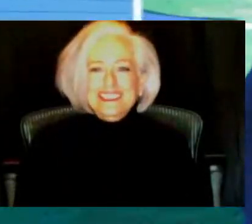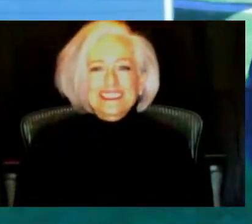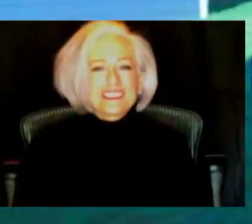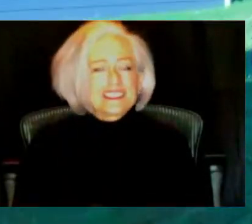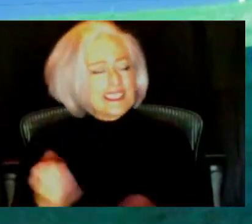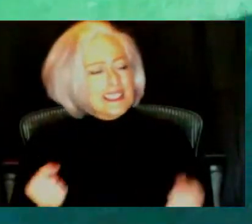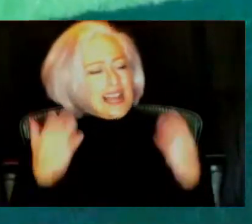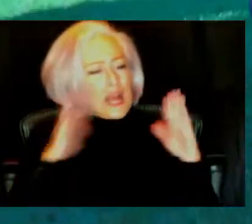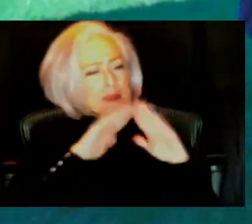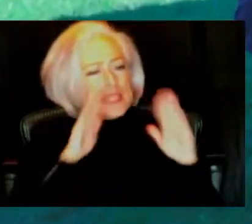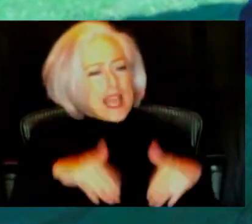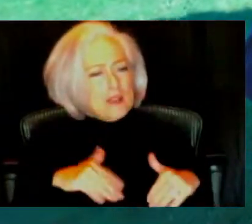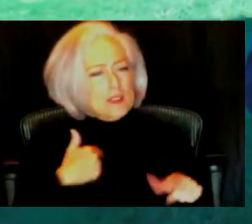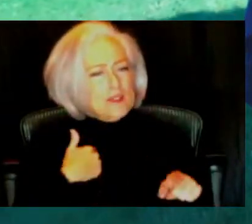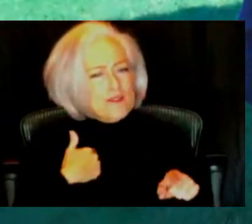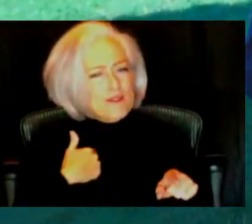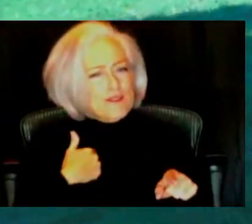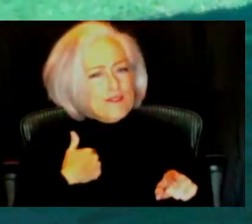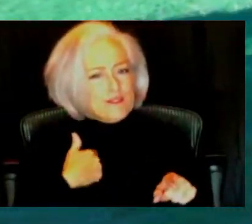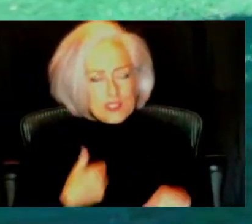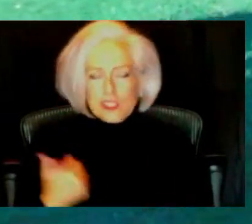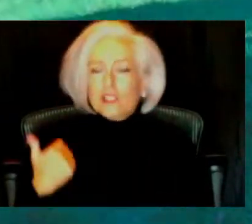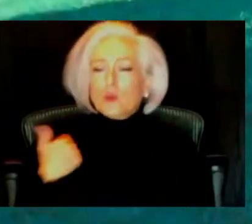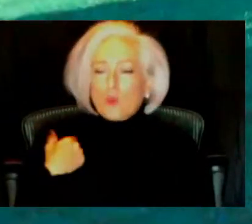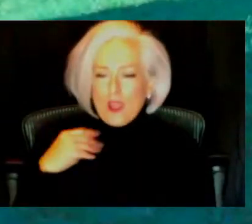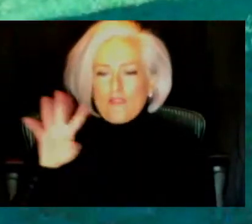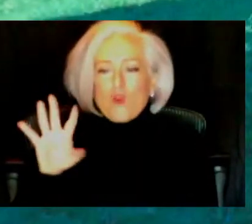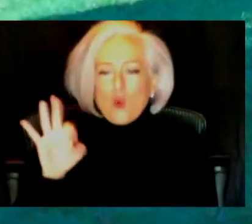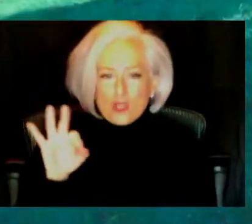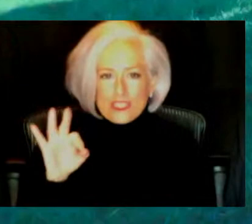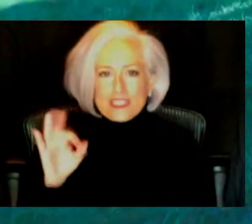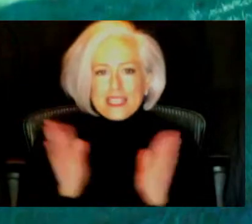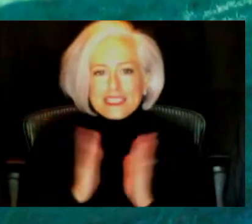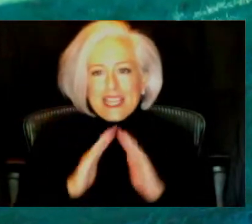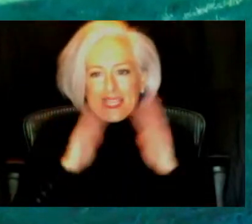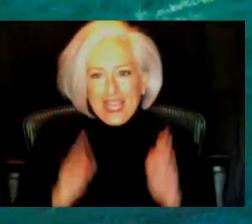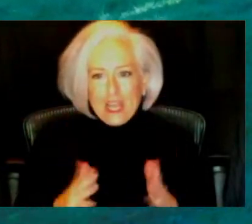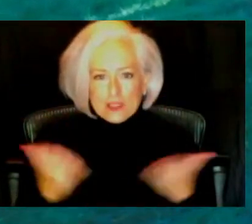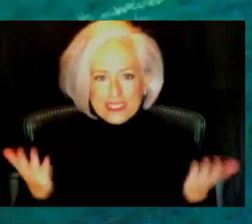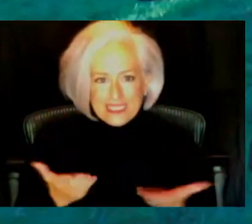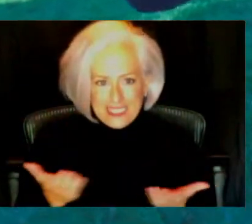is so we have 49 tiny houses here.